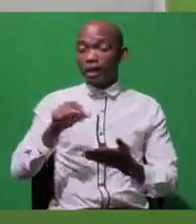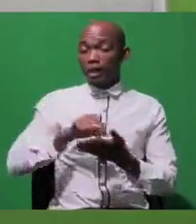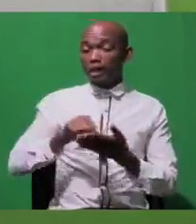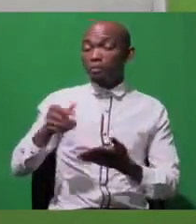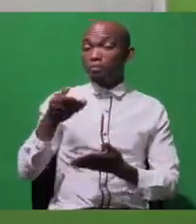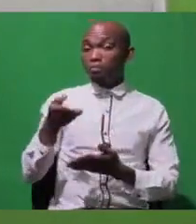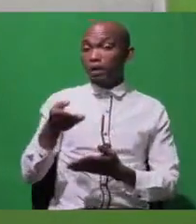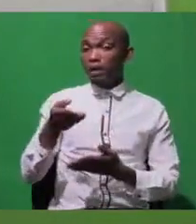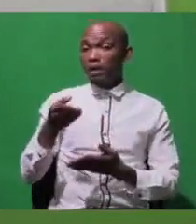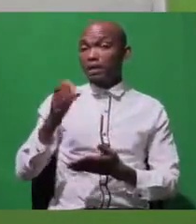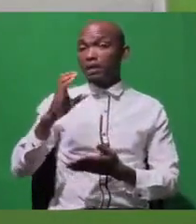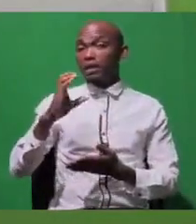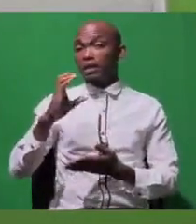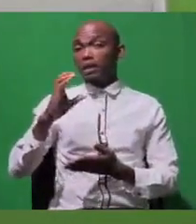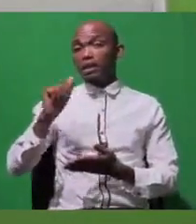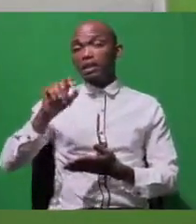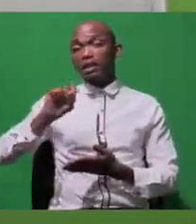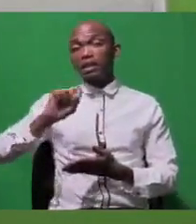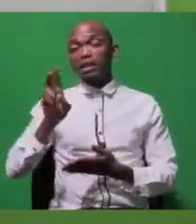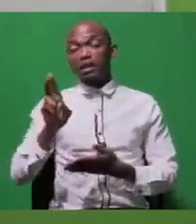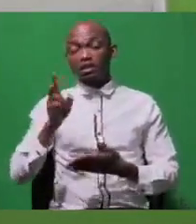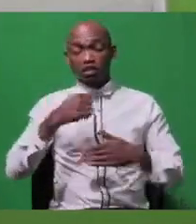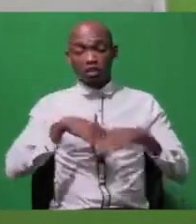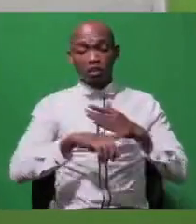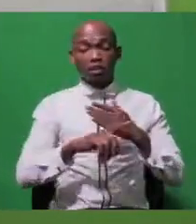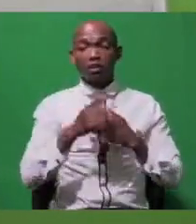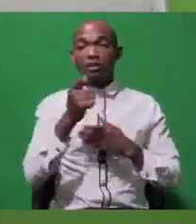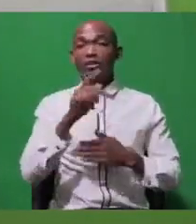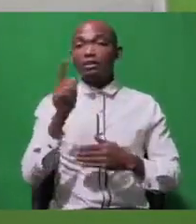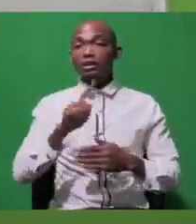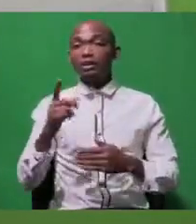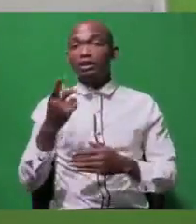Paid cash into bank, Tanzania shillings,